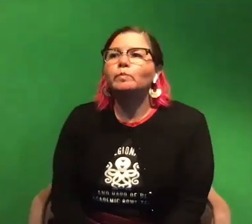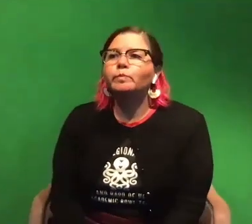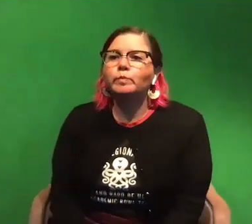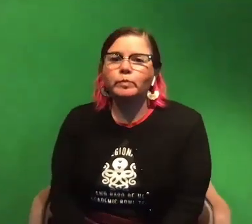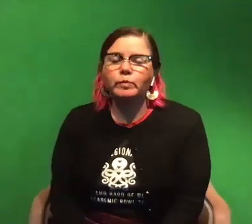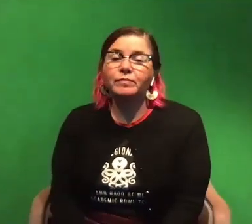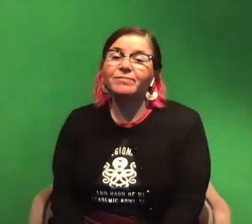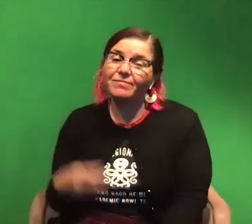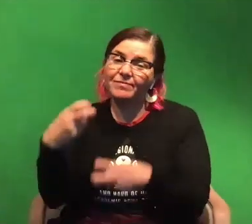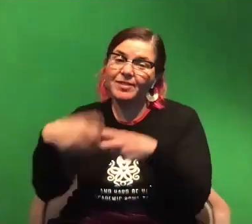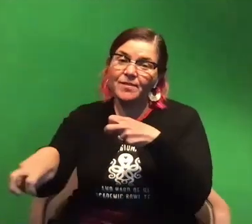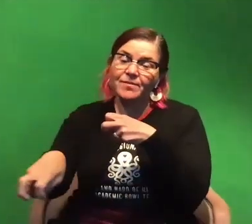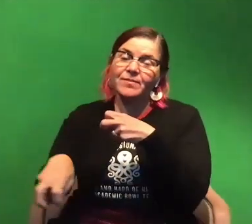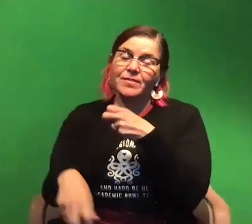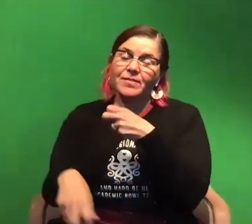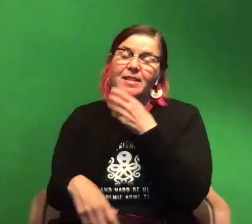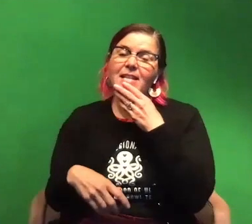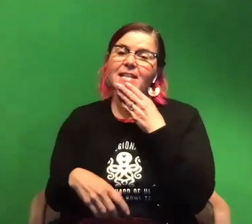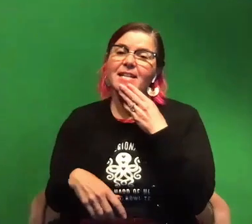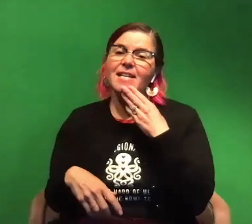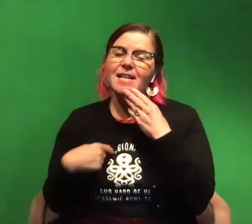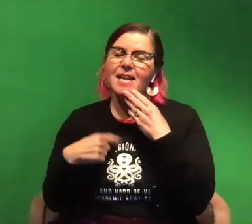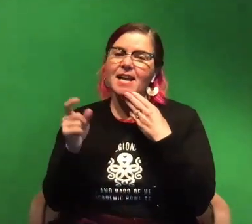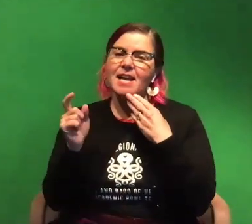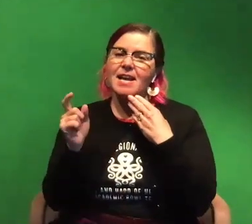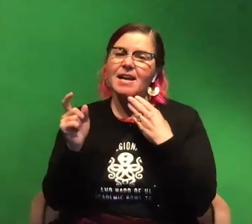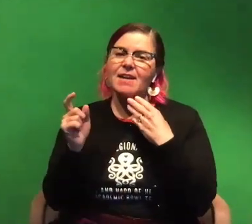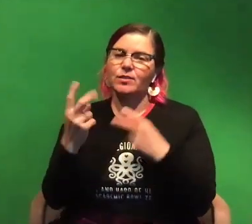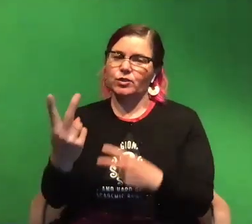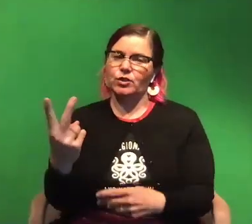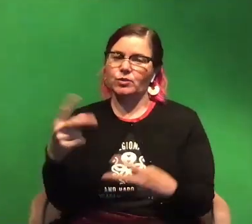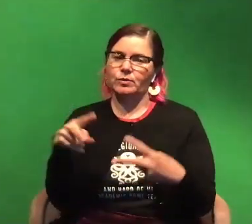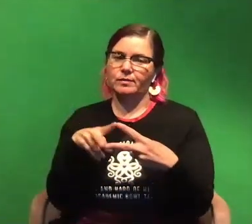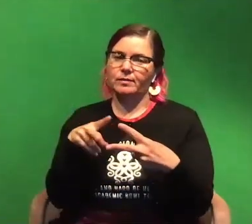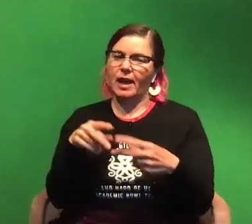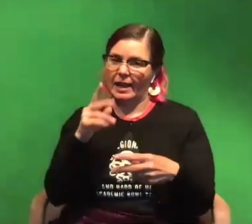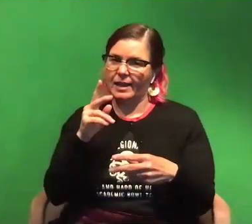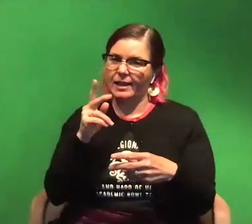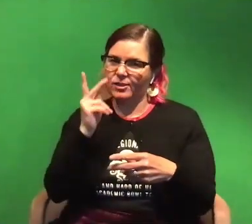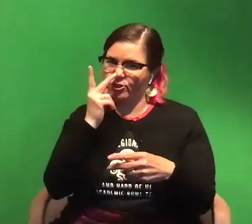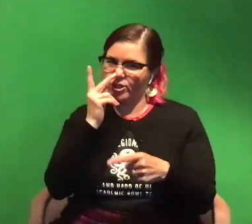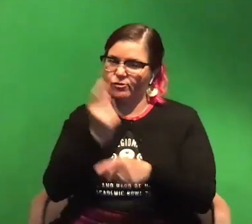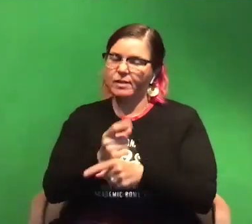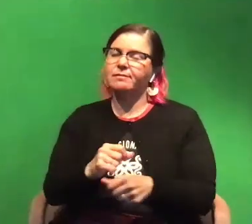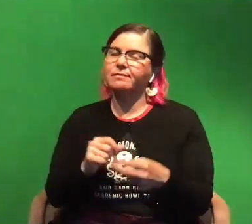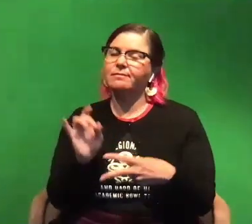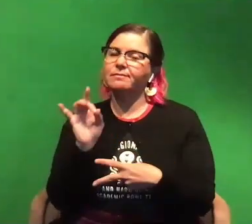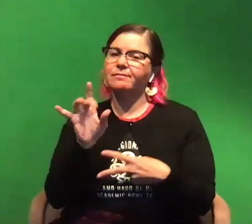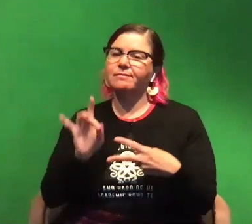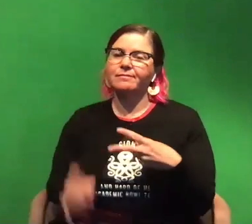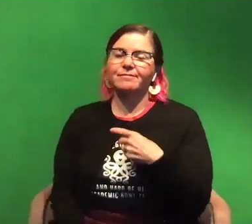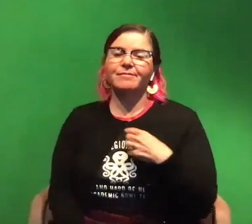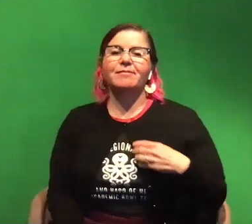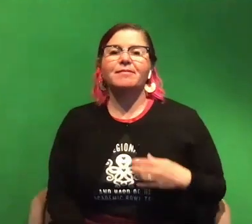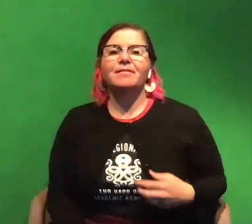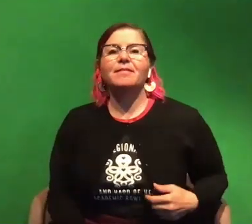That is tough. I think I have to give, I'm gonna give two answers. I can cheat, right? So totally. I think